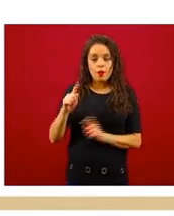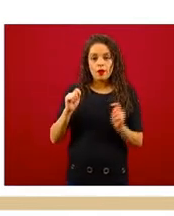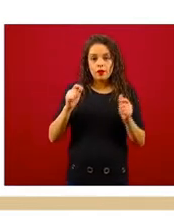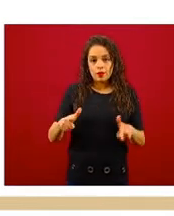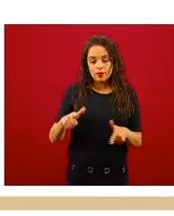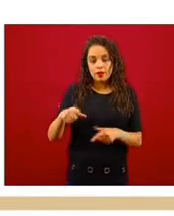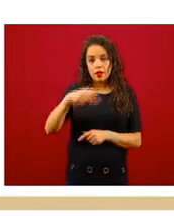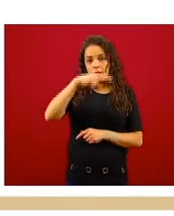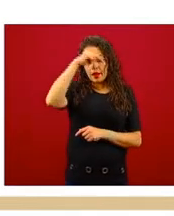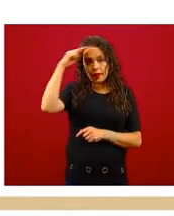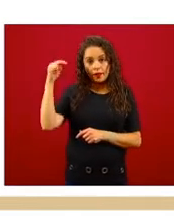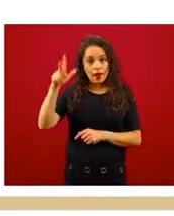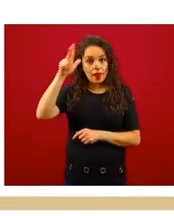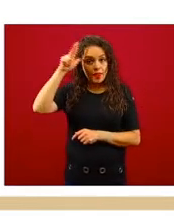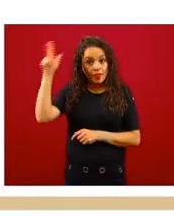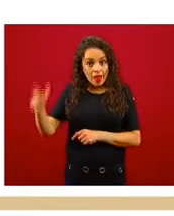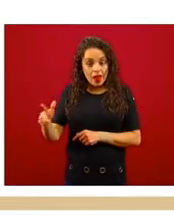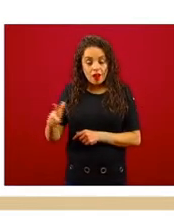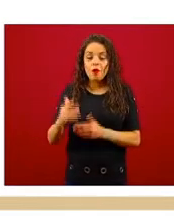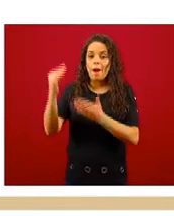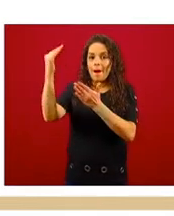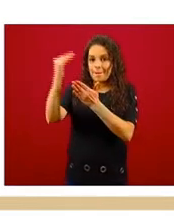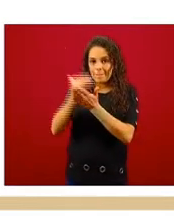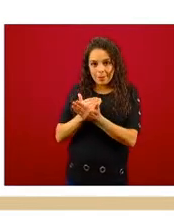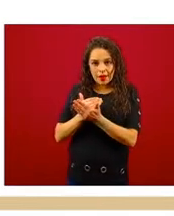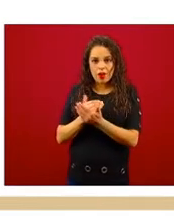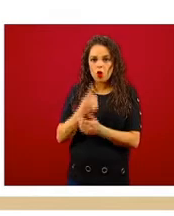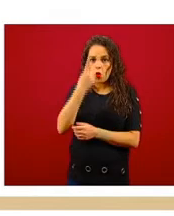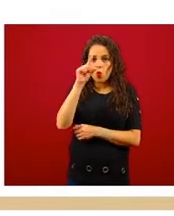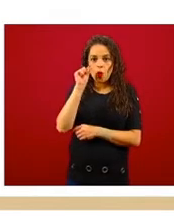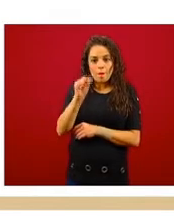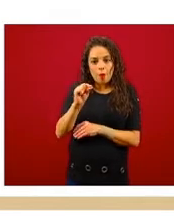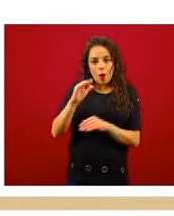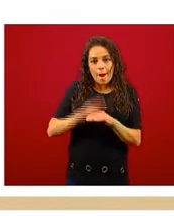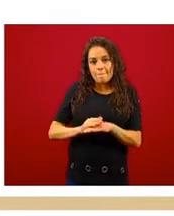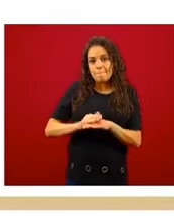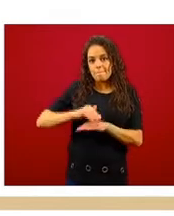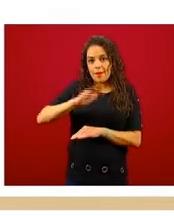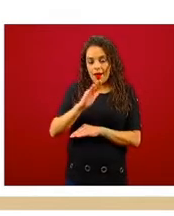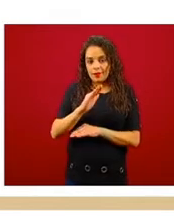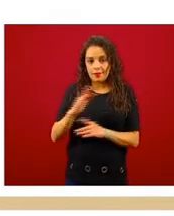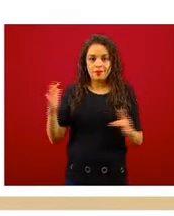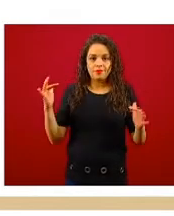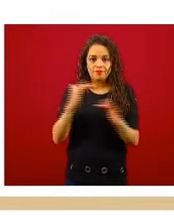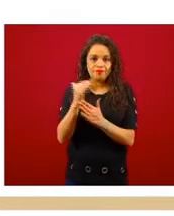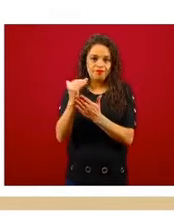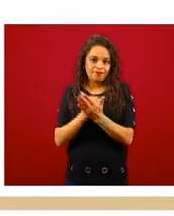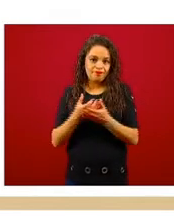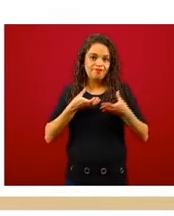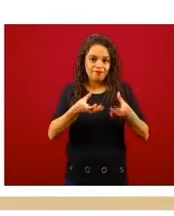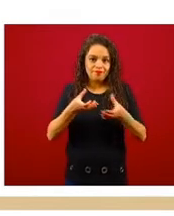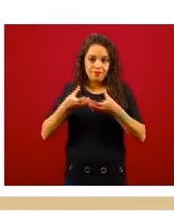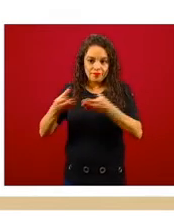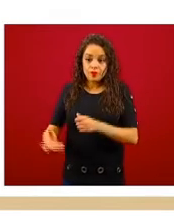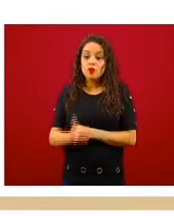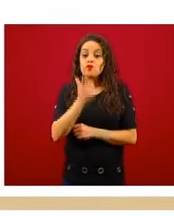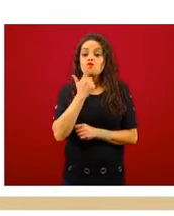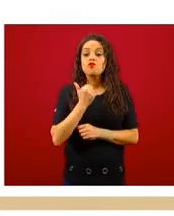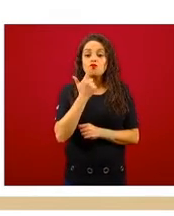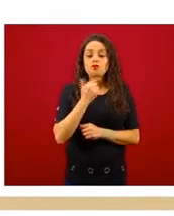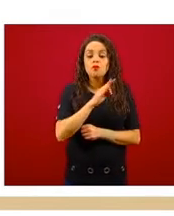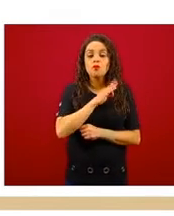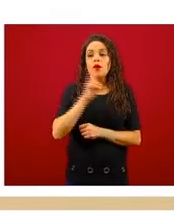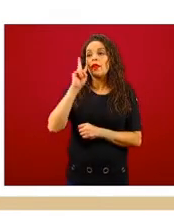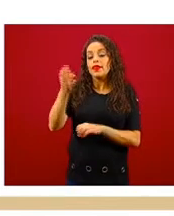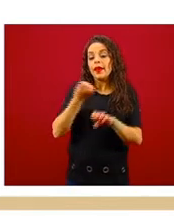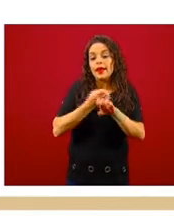levels. e Hidalgo disminuyeron Querétaro, todavía un punto porcentual Guerrero más su and movilidad, y Coahuila en rojito decreased están some of their todos mobility estos a little